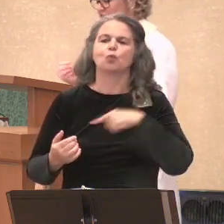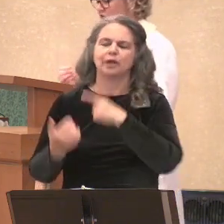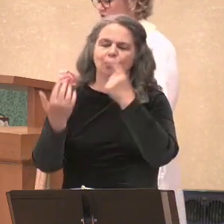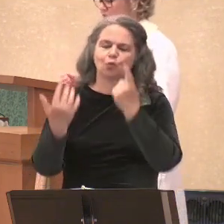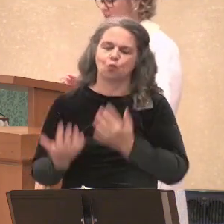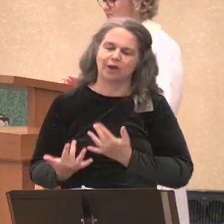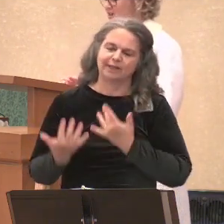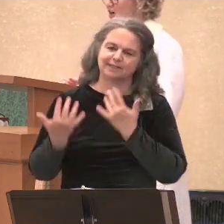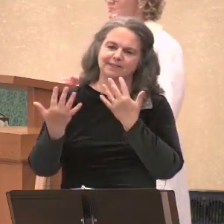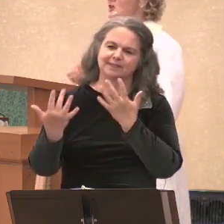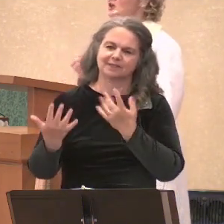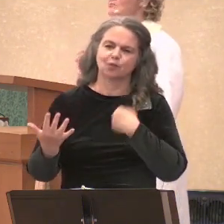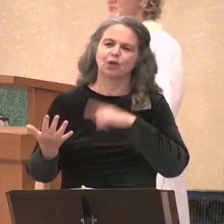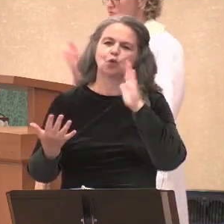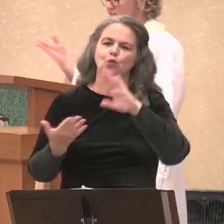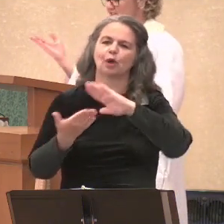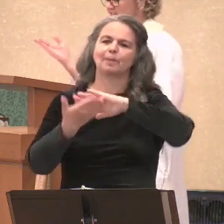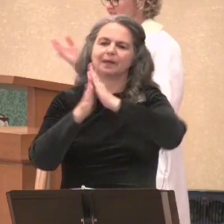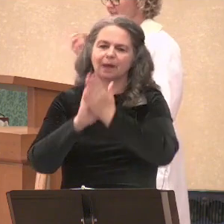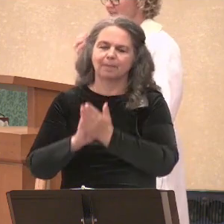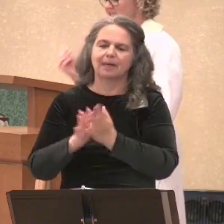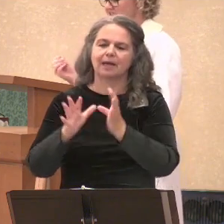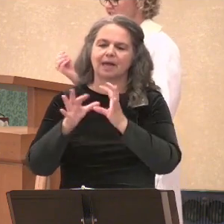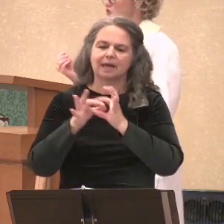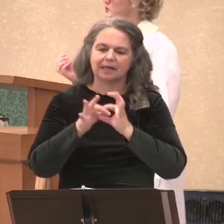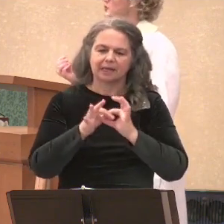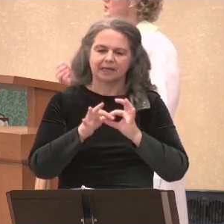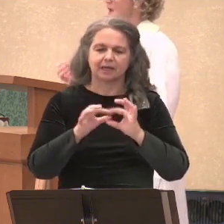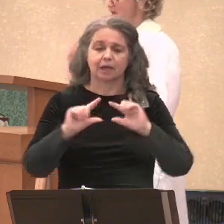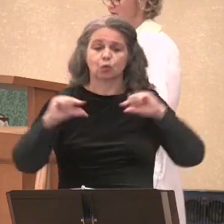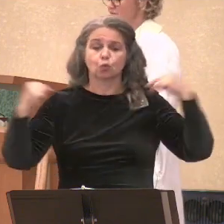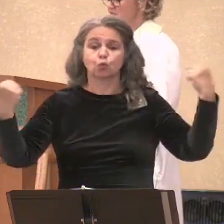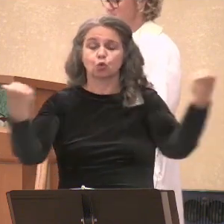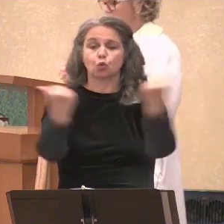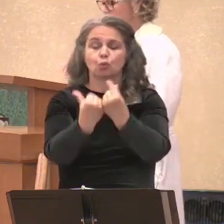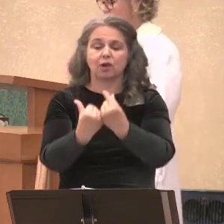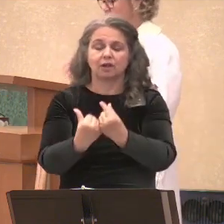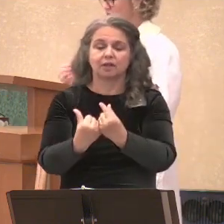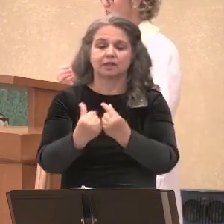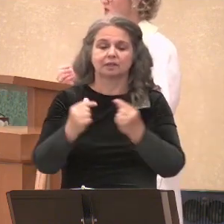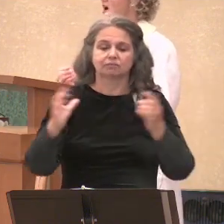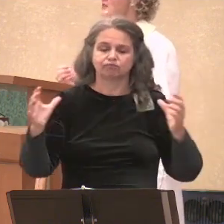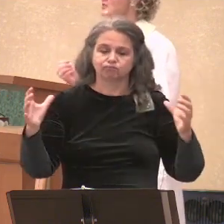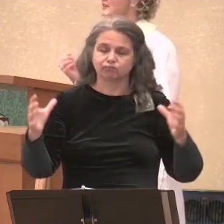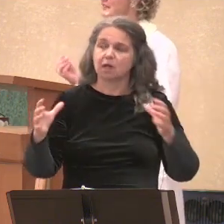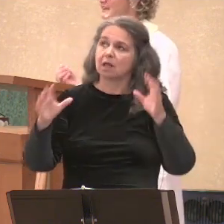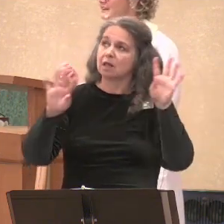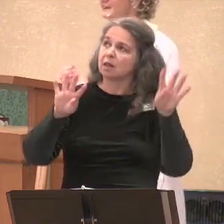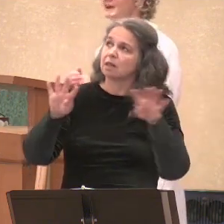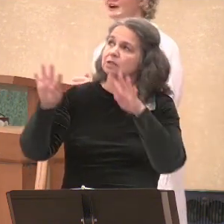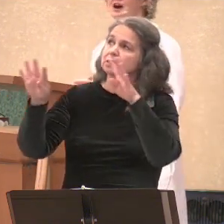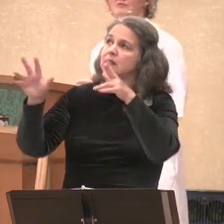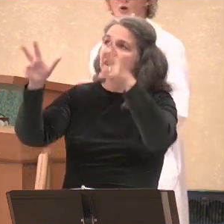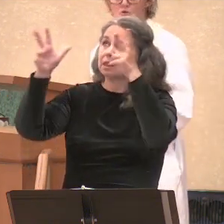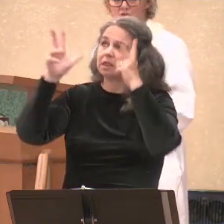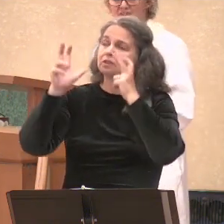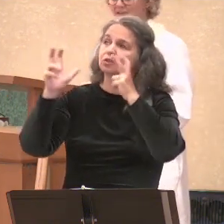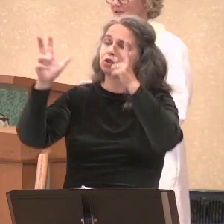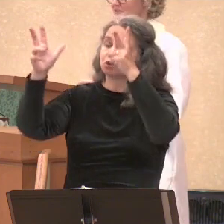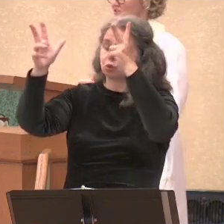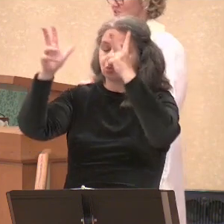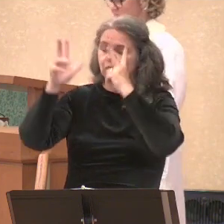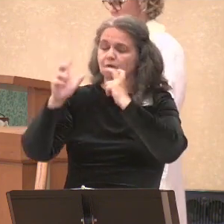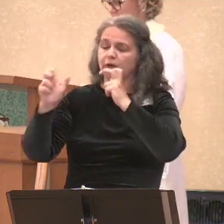wait so that we become a community that listens to and responds to the leading of the